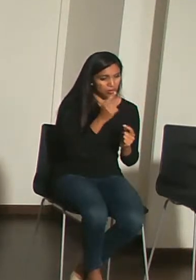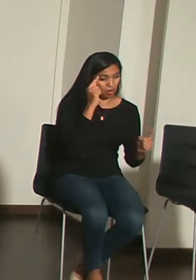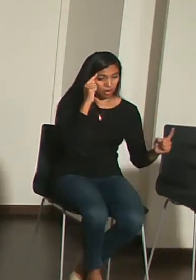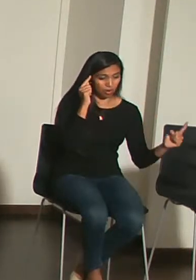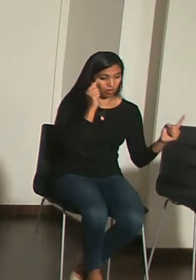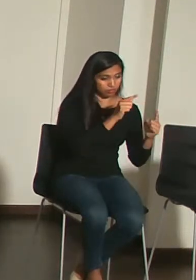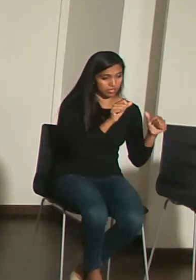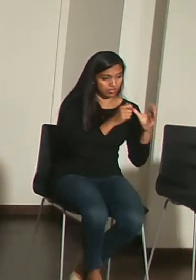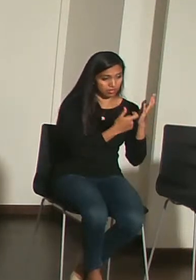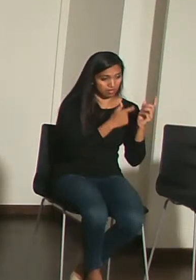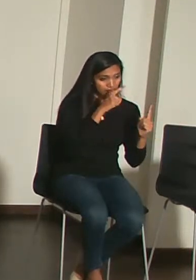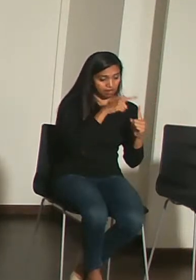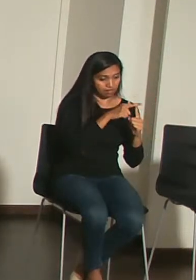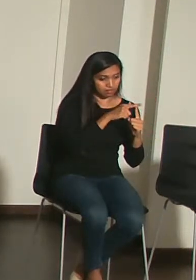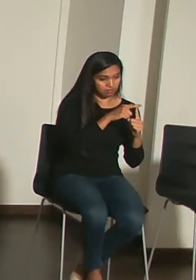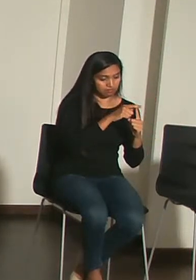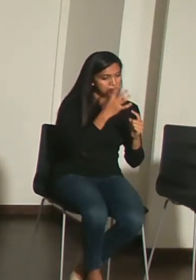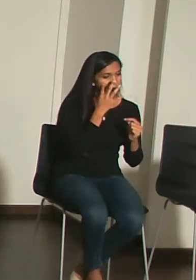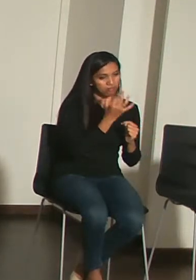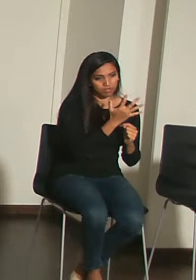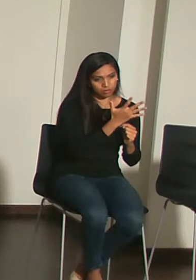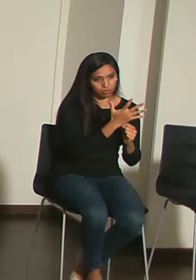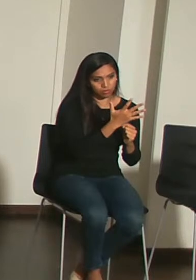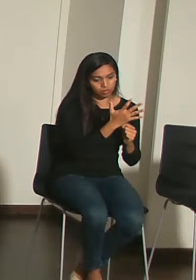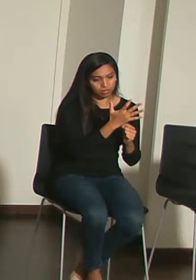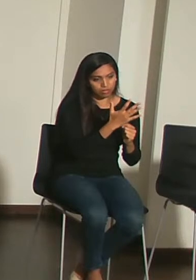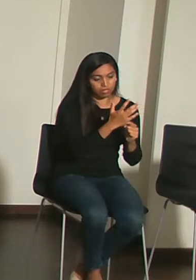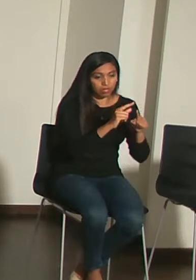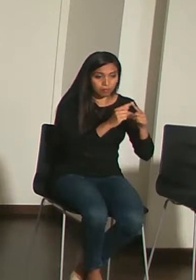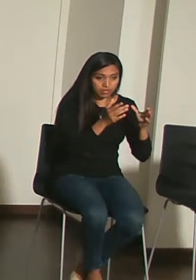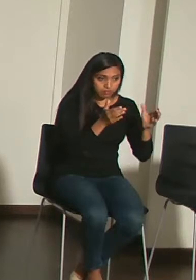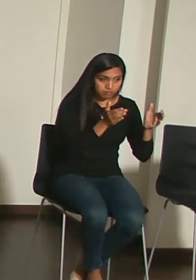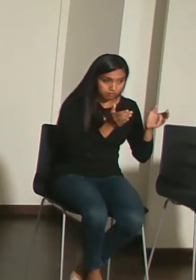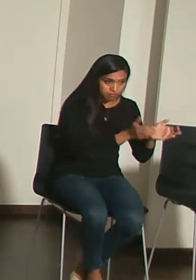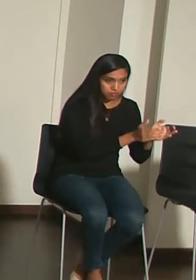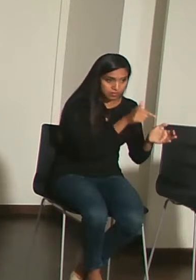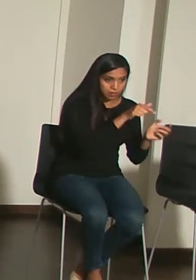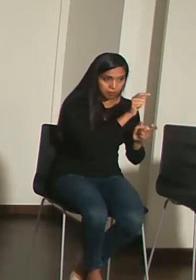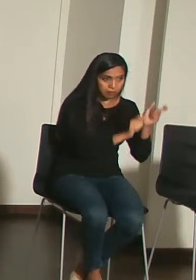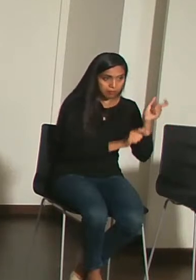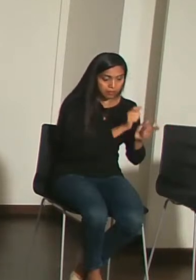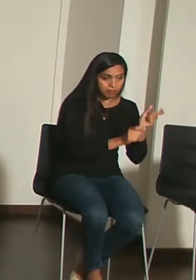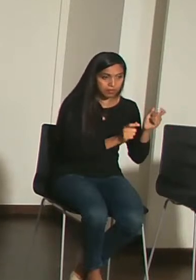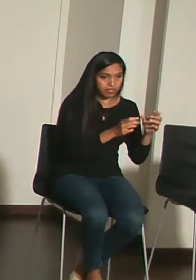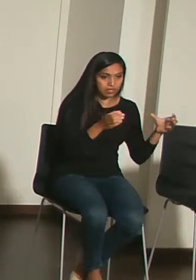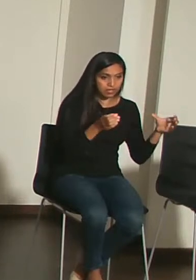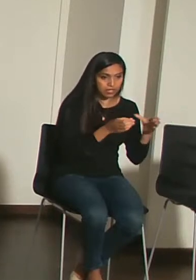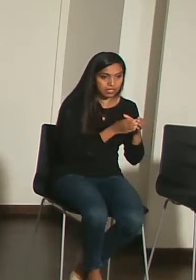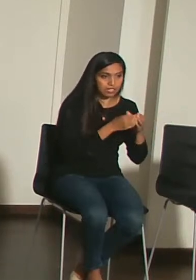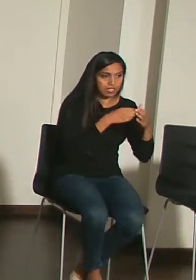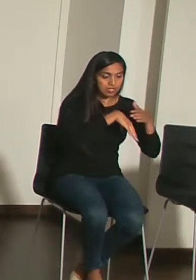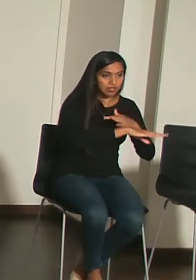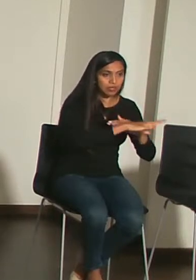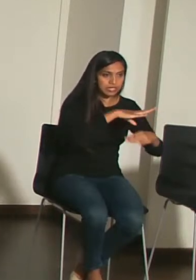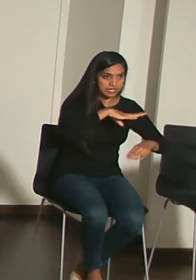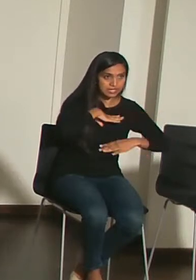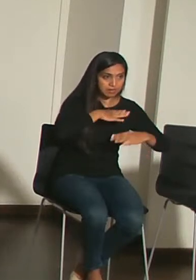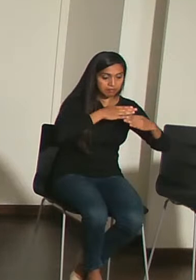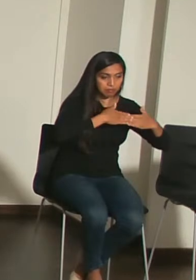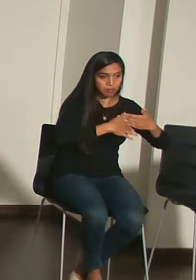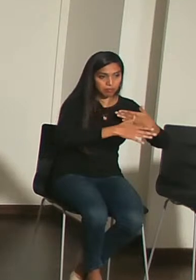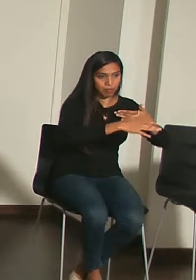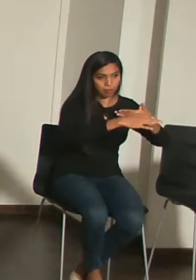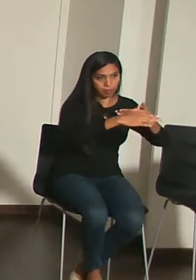of art is not important. But that's the position that most marginalized communities have actually been in. If you read, for instance,